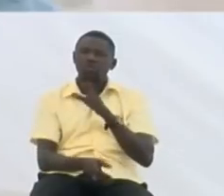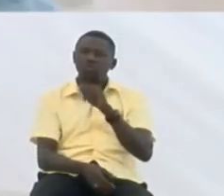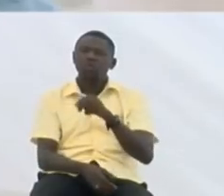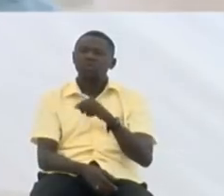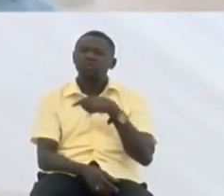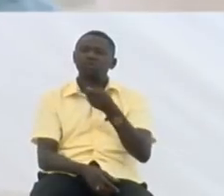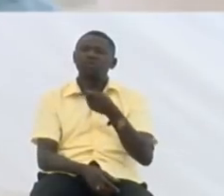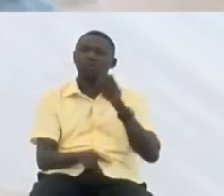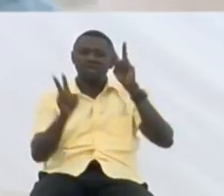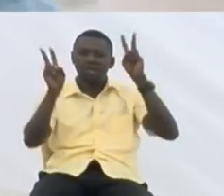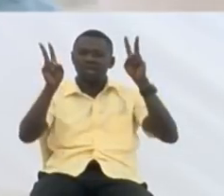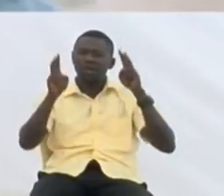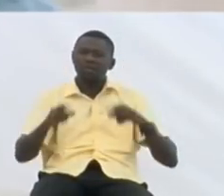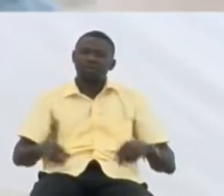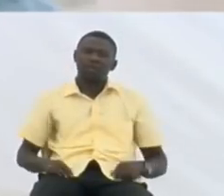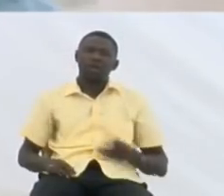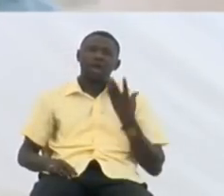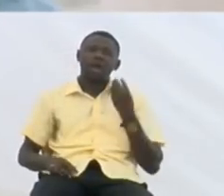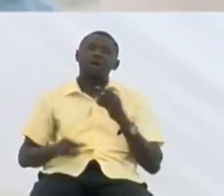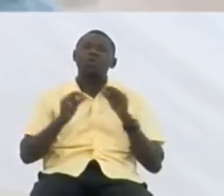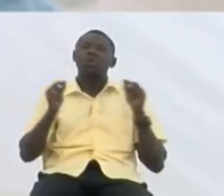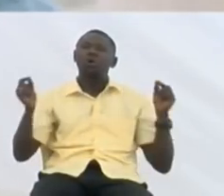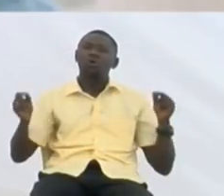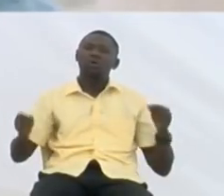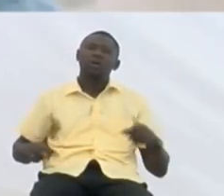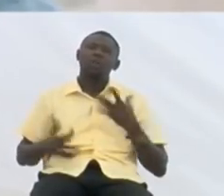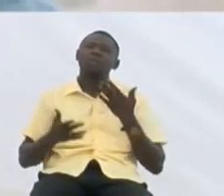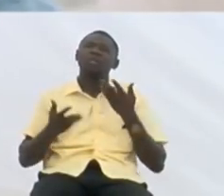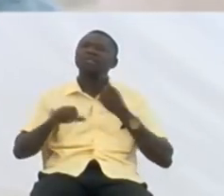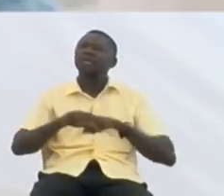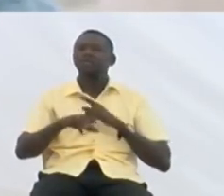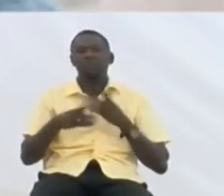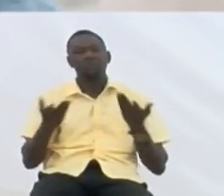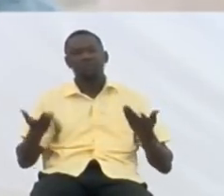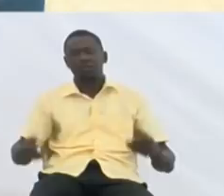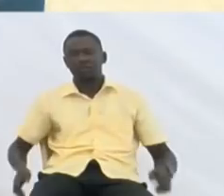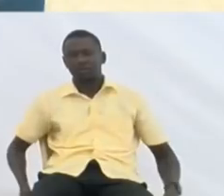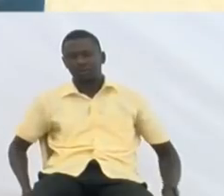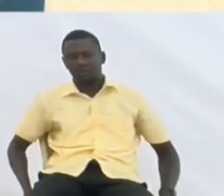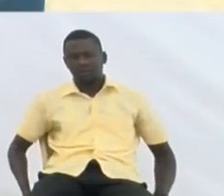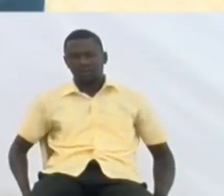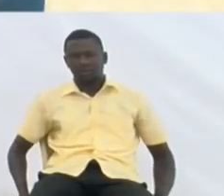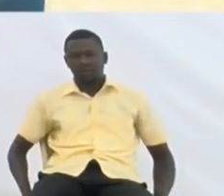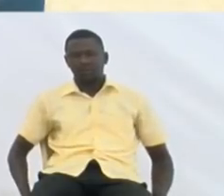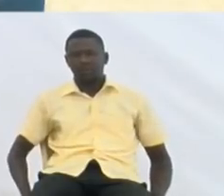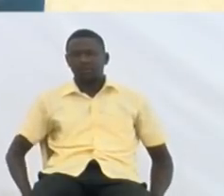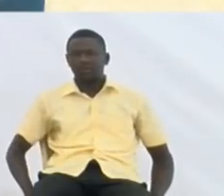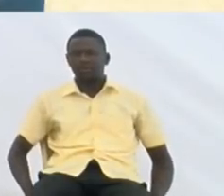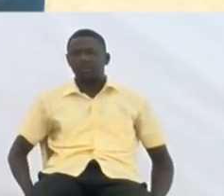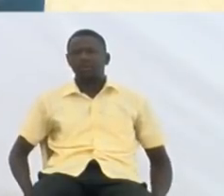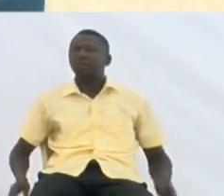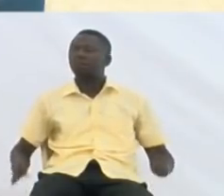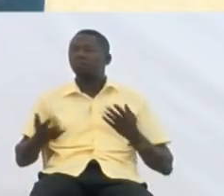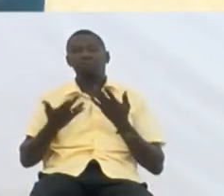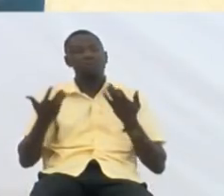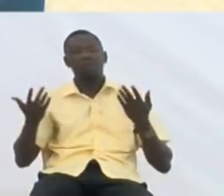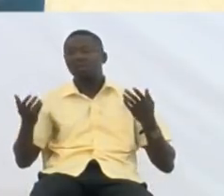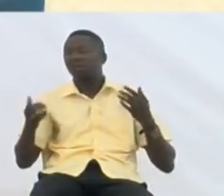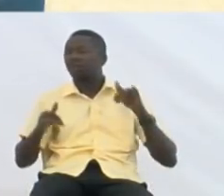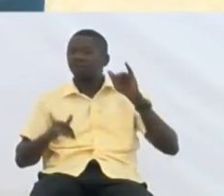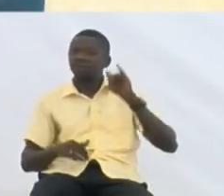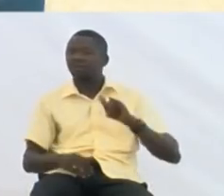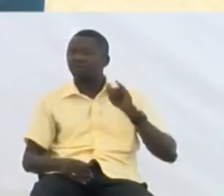Kafo, wati jelulem yo doku fosonguluke Yaya Jammeh. Chanji jamalo mwot. Many